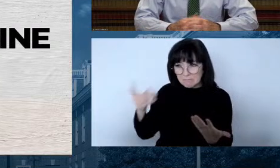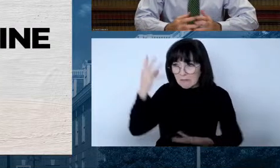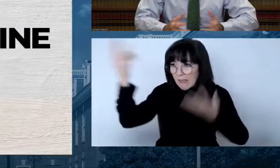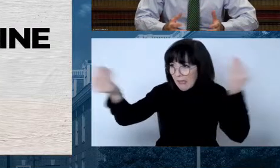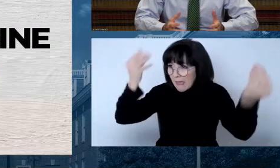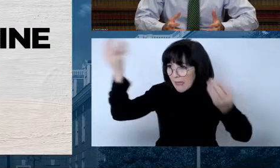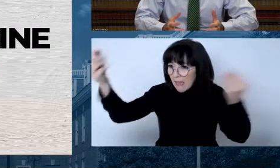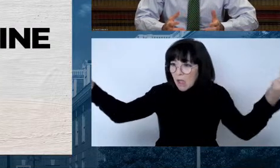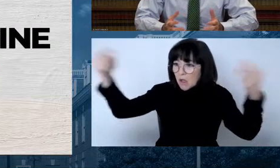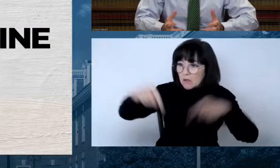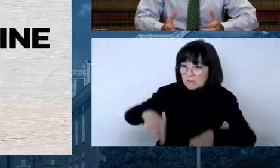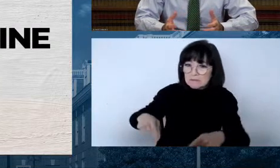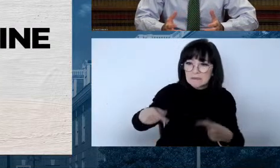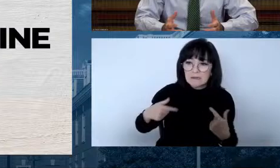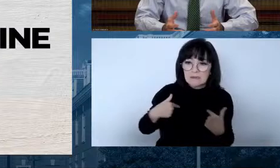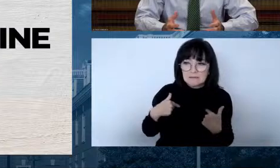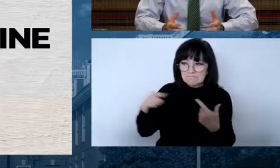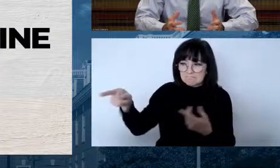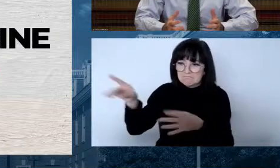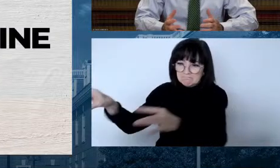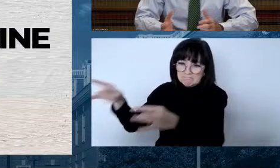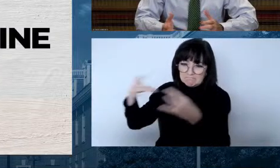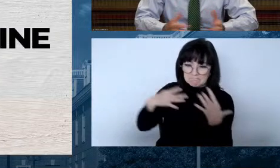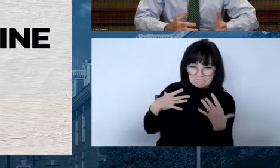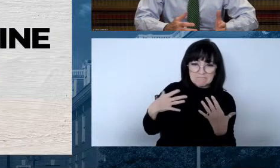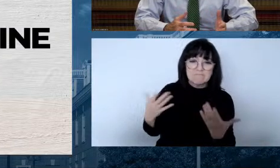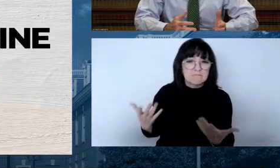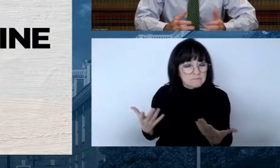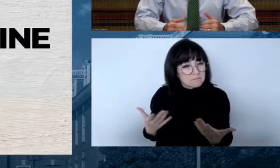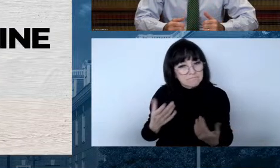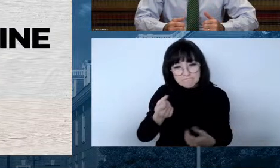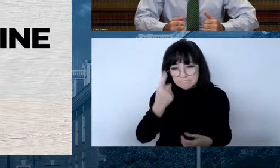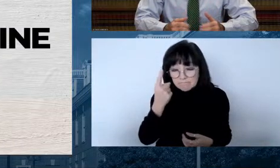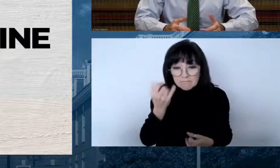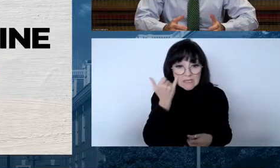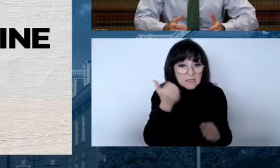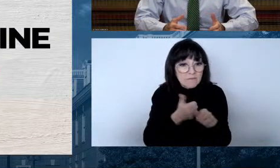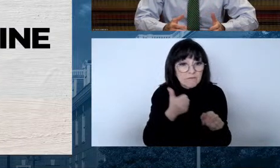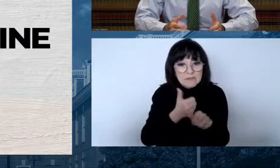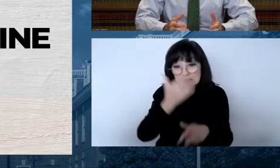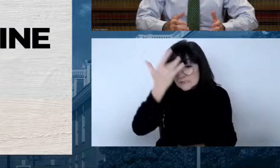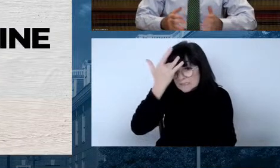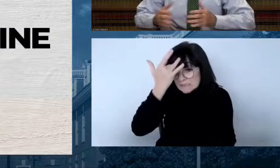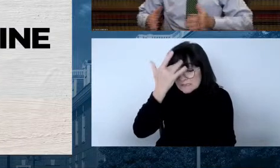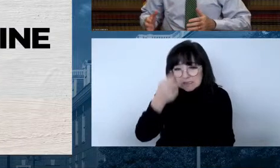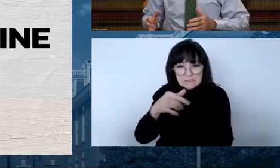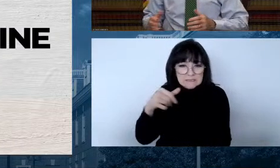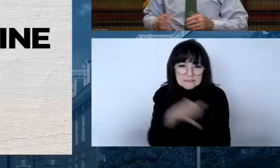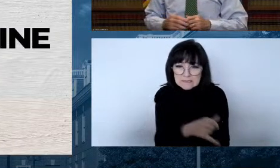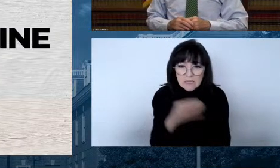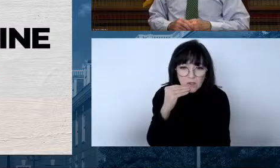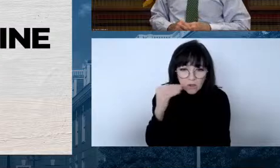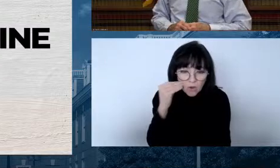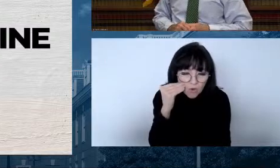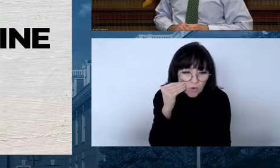make sure that if you have symptoms, stay home. Make sure you get tested so you're not